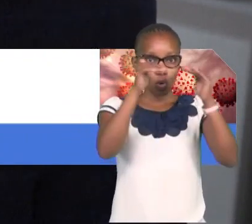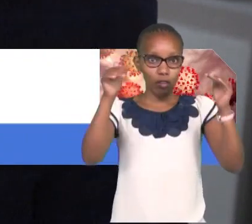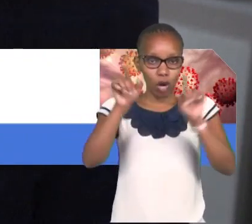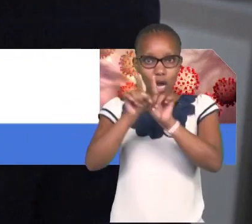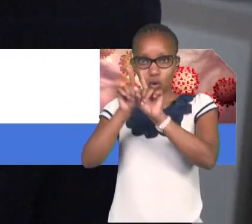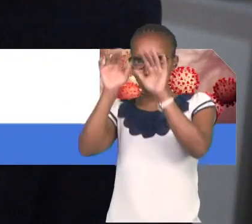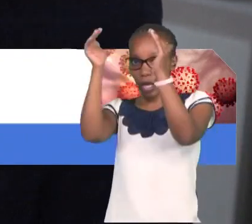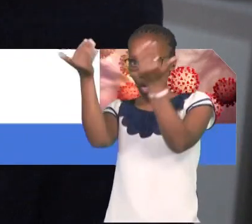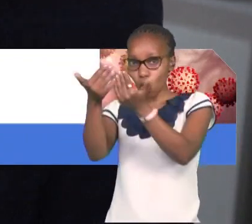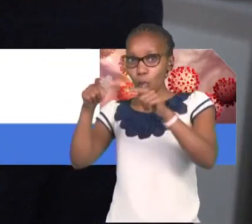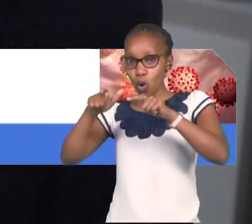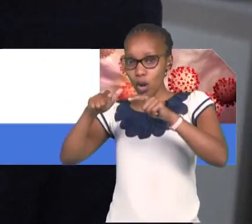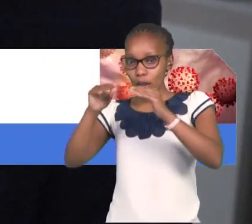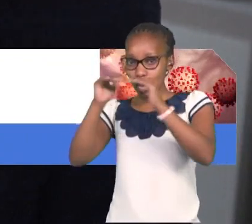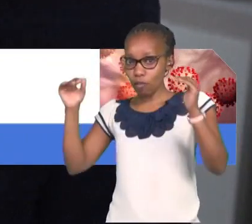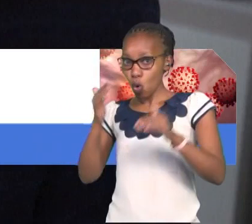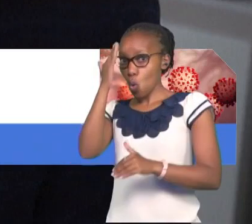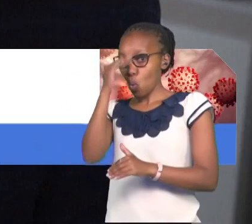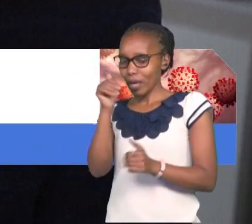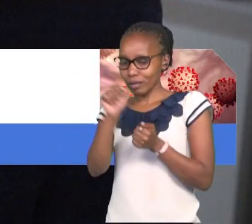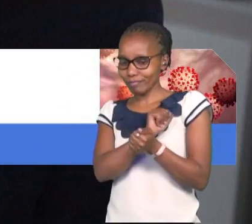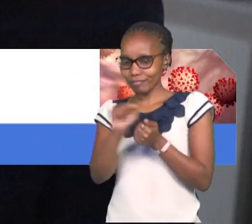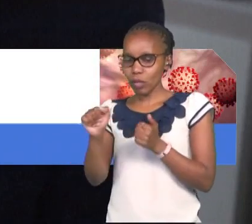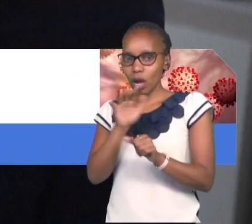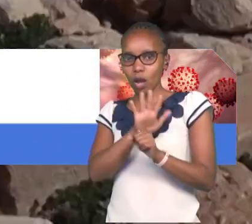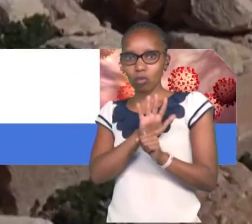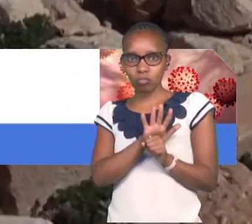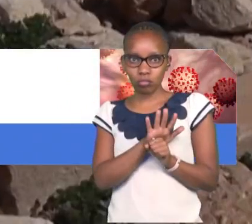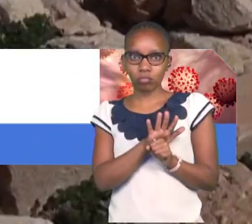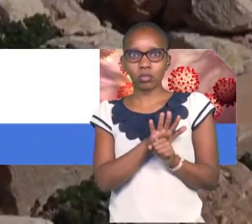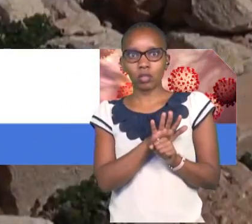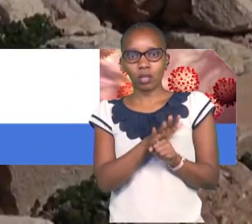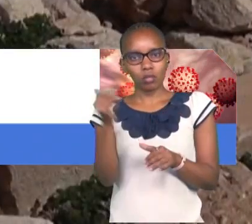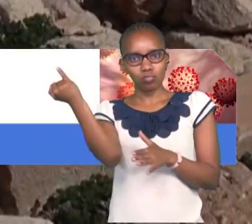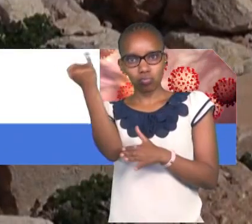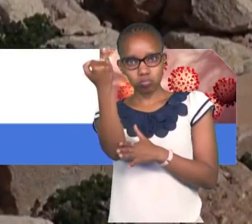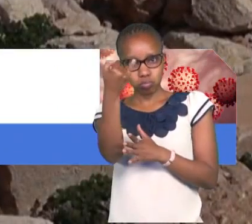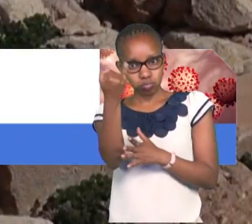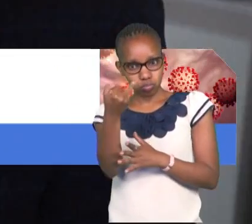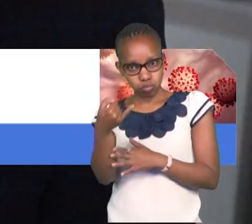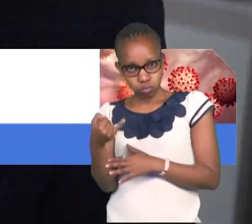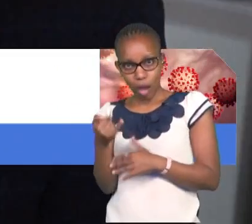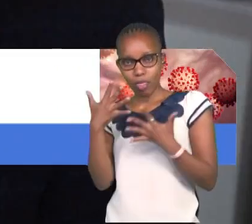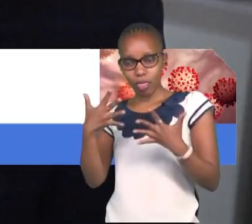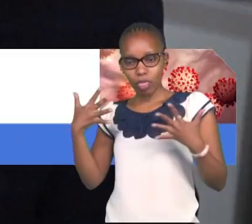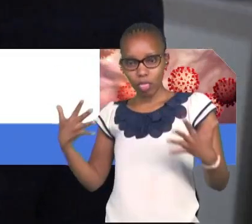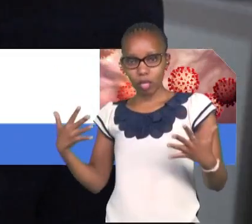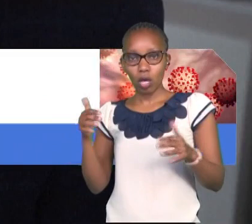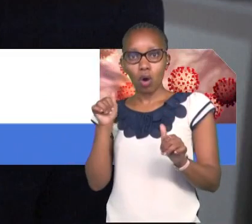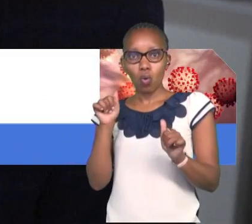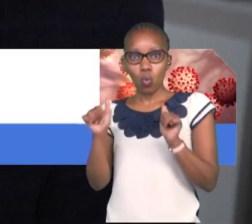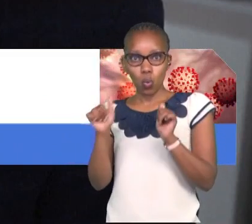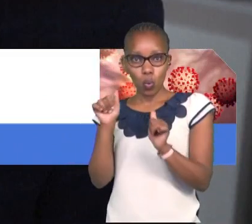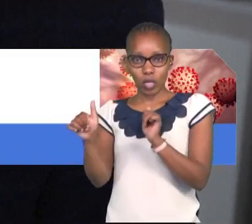global level because systematic damage affected most important archaeological sites in Syria, which are sites classified on the